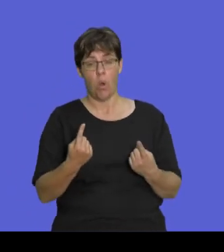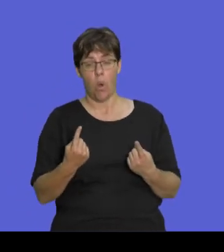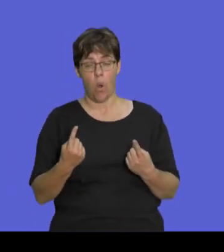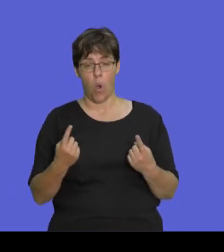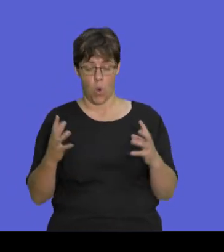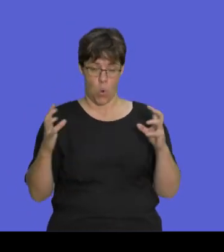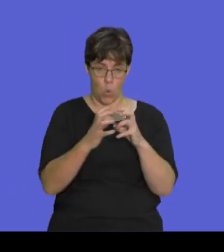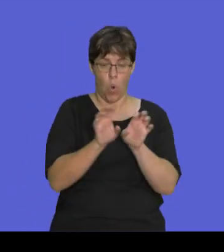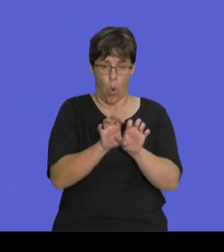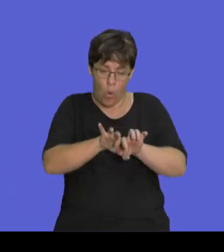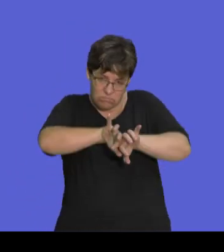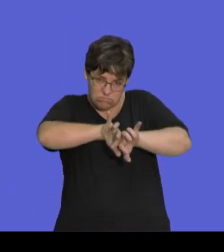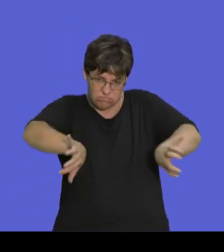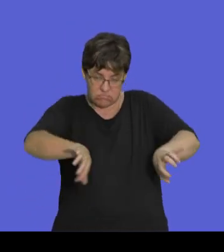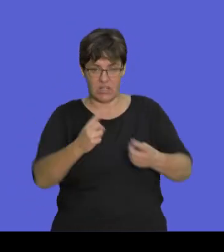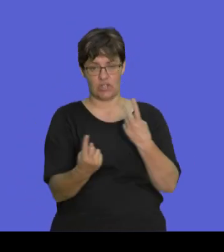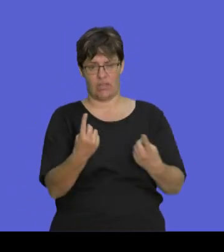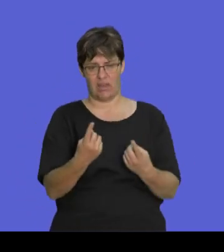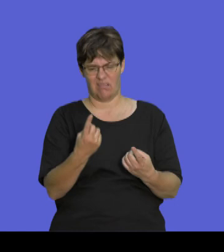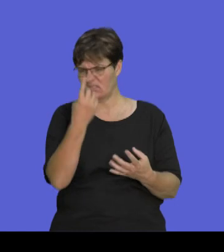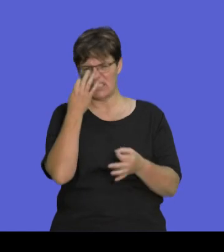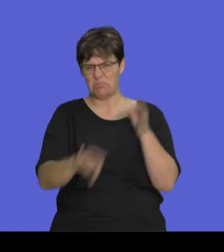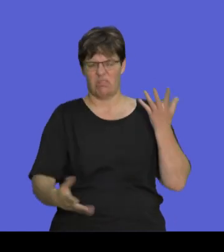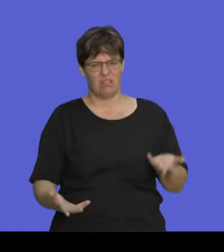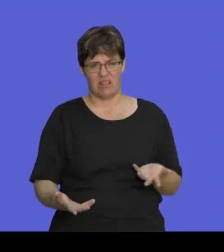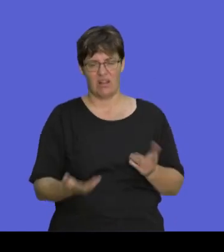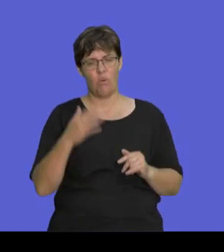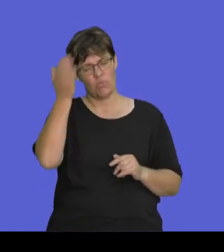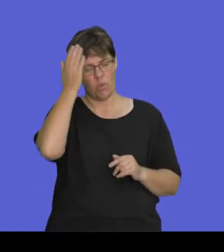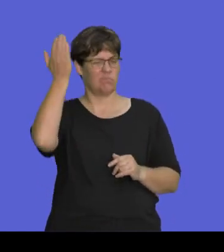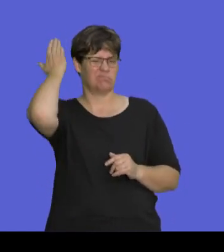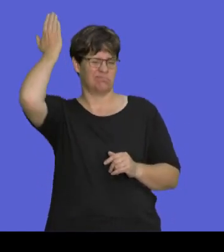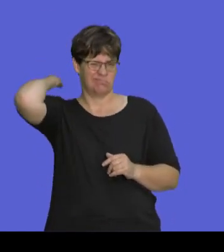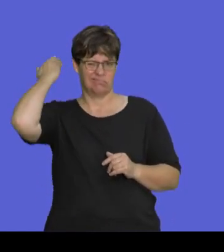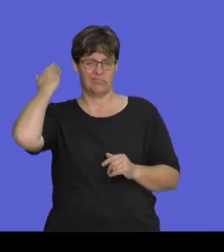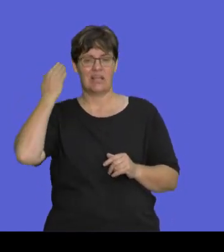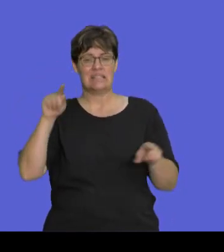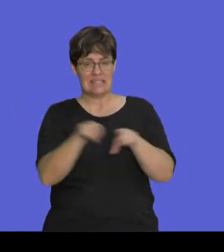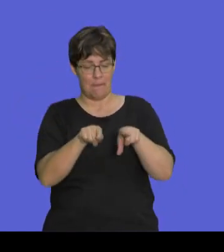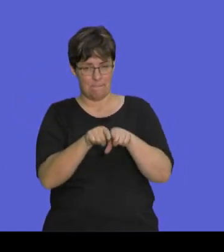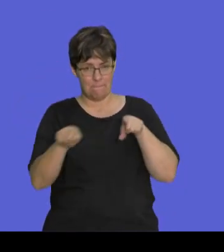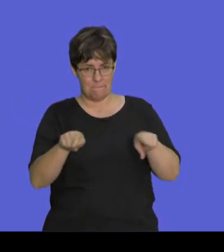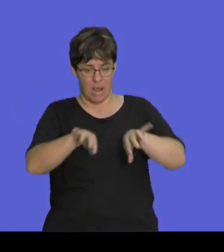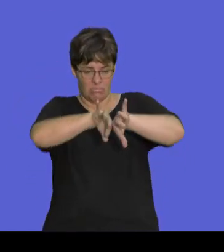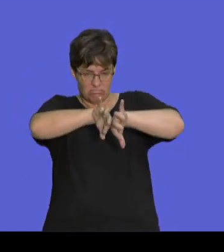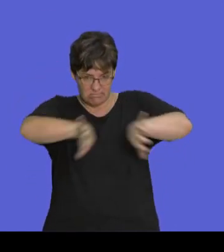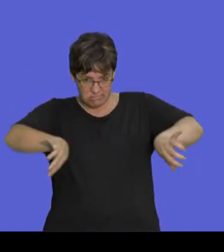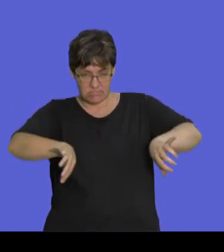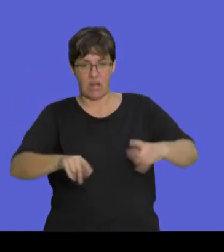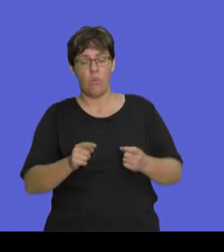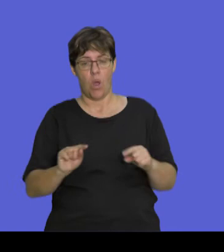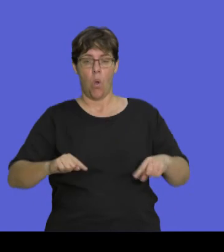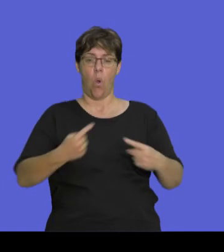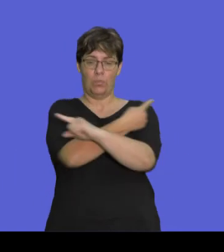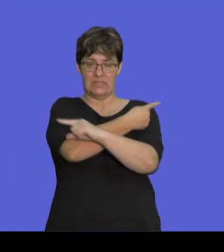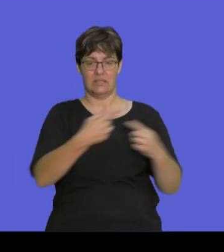either attractive or repulsive, plain and simple, because we know from, way back that like charges will repel